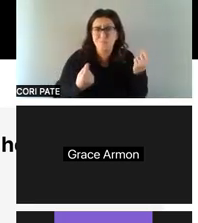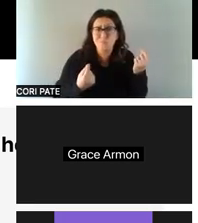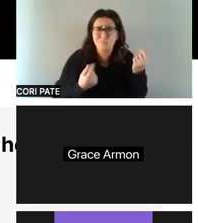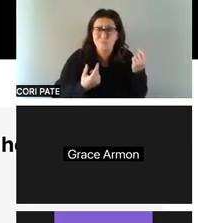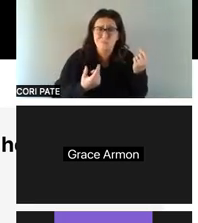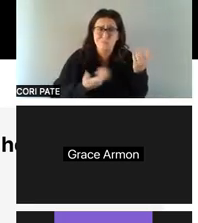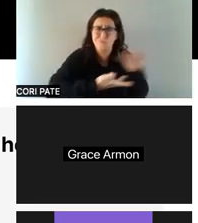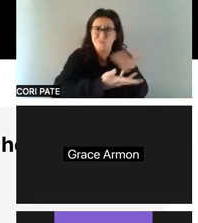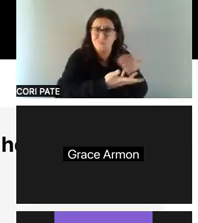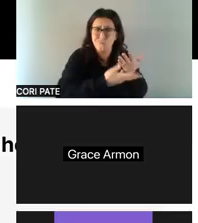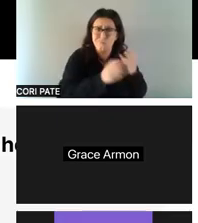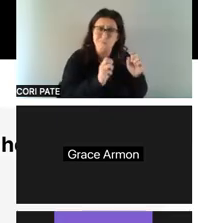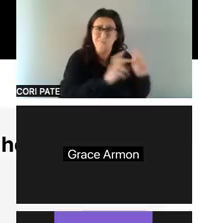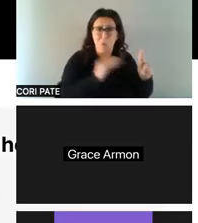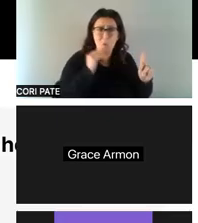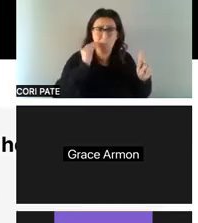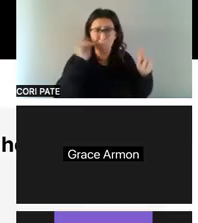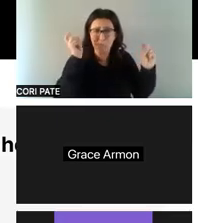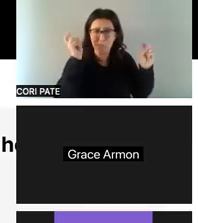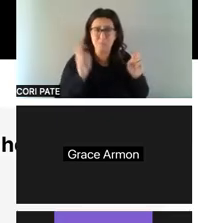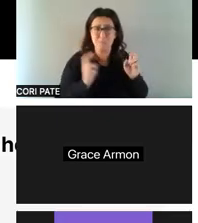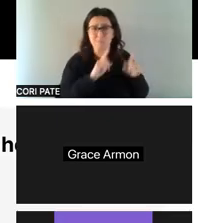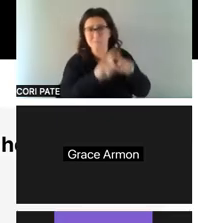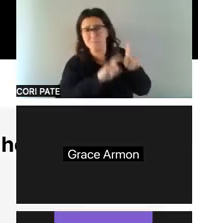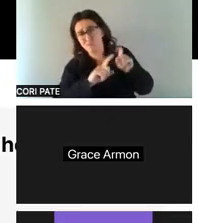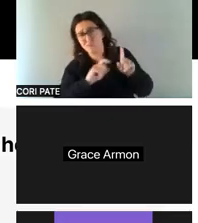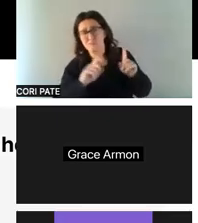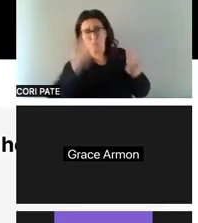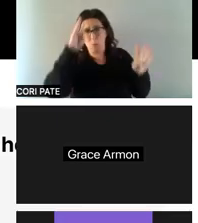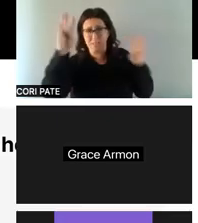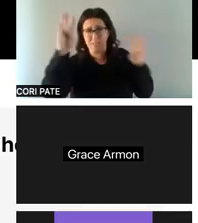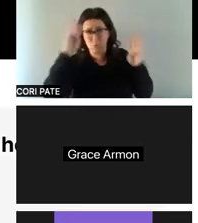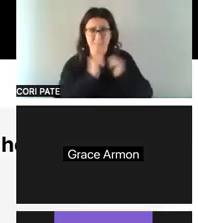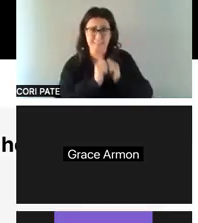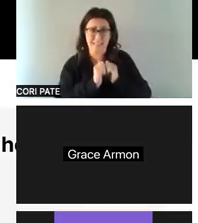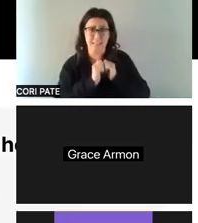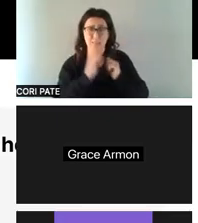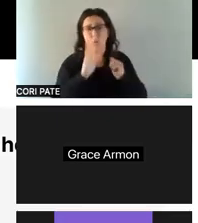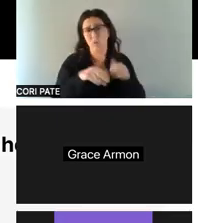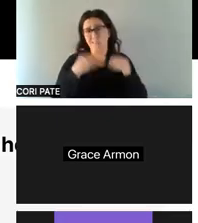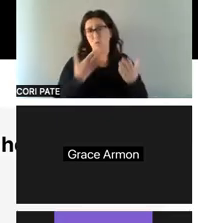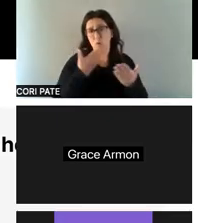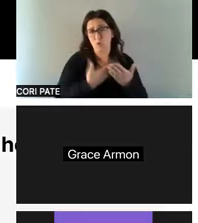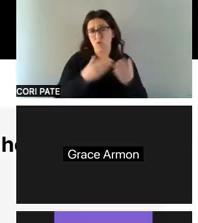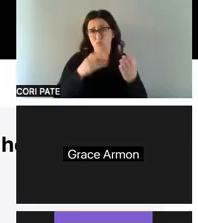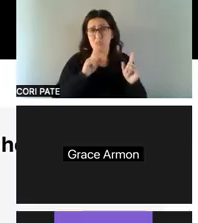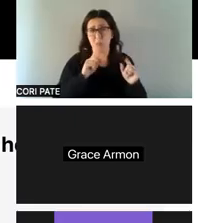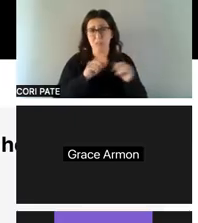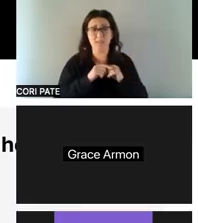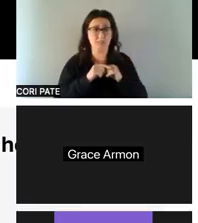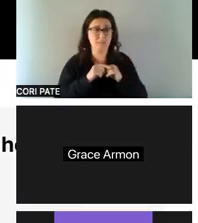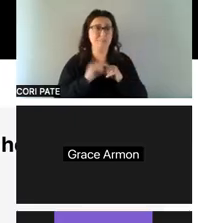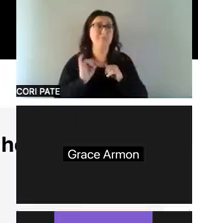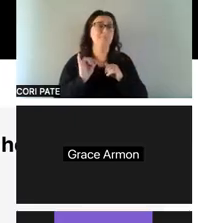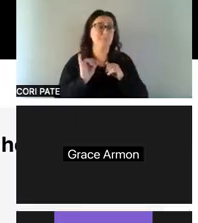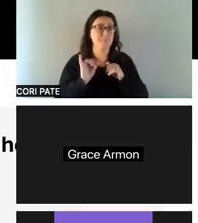them back home and asking these questions, brainstorming together, that's going to give you some good responses. So reassurance, taking the extra mile